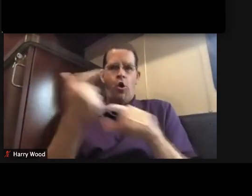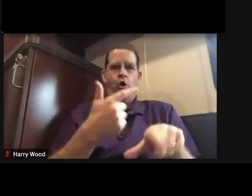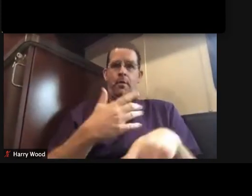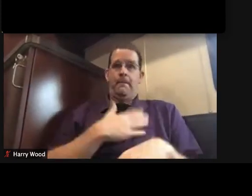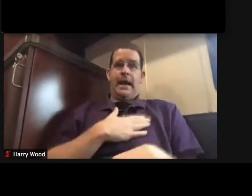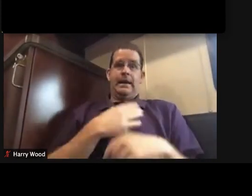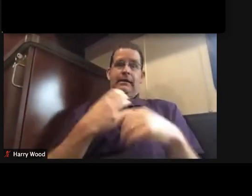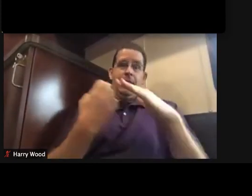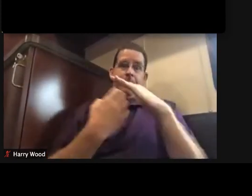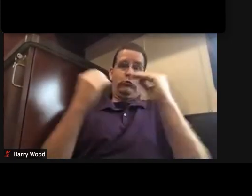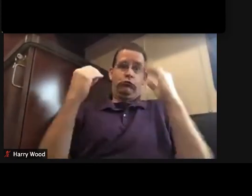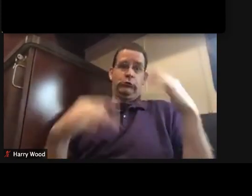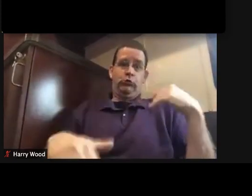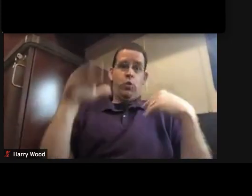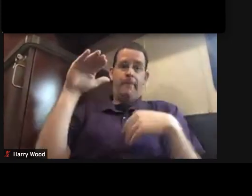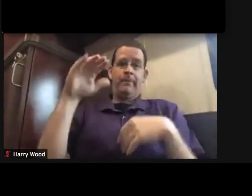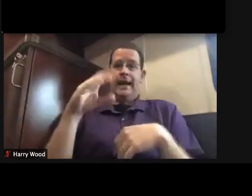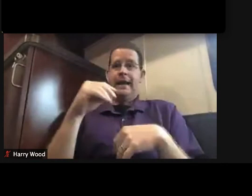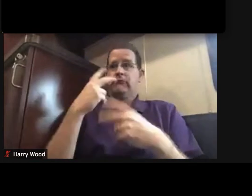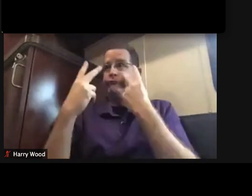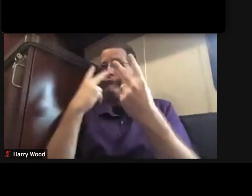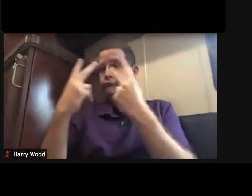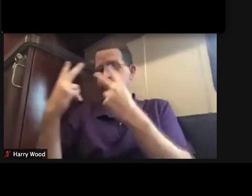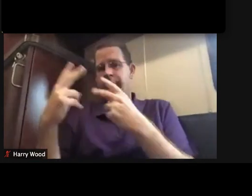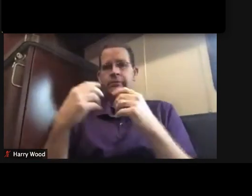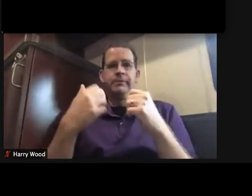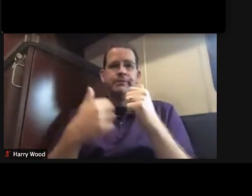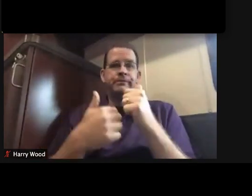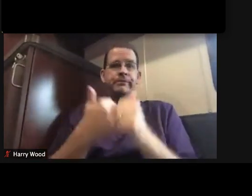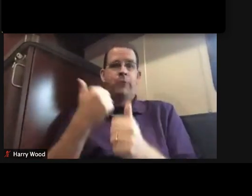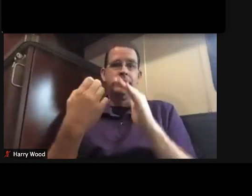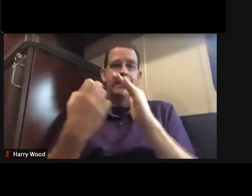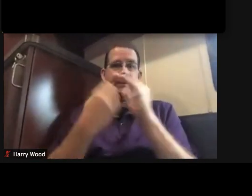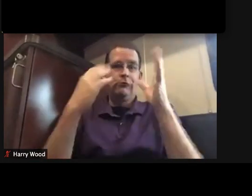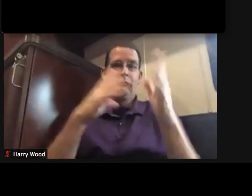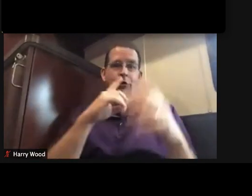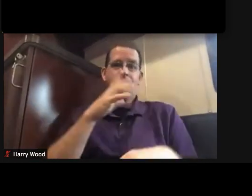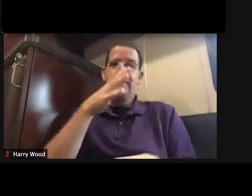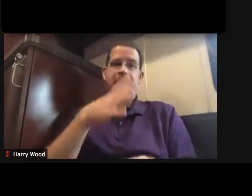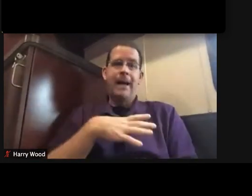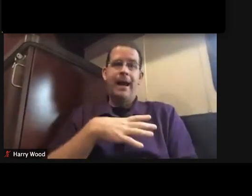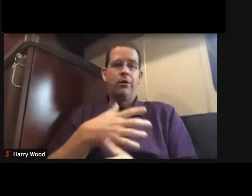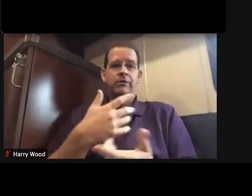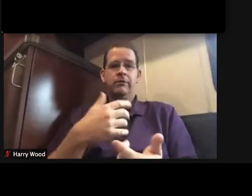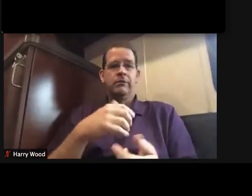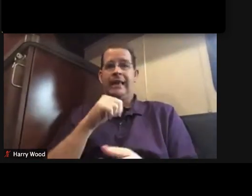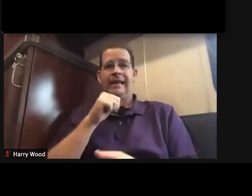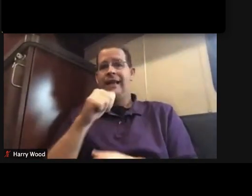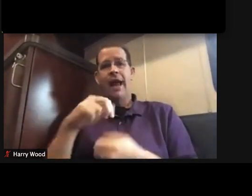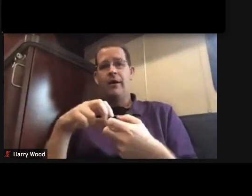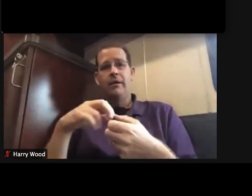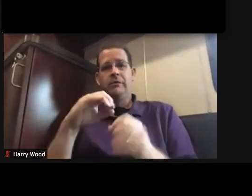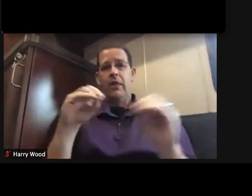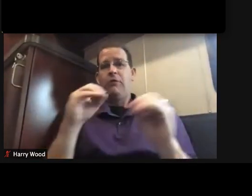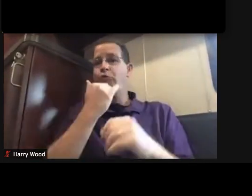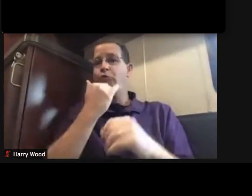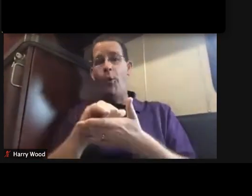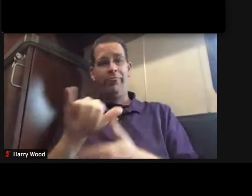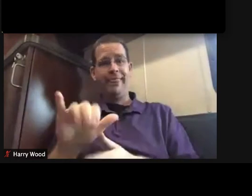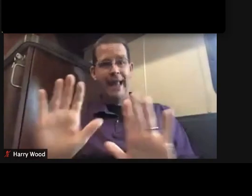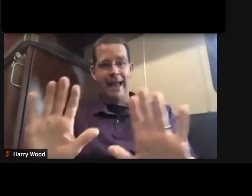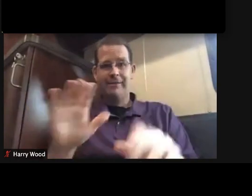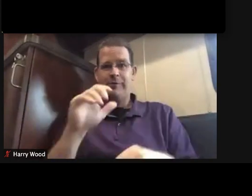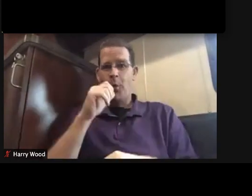be, well, I noticed all of my elementary school teachers growing up, I noticed most were women.